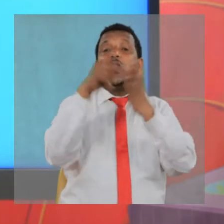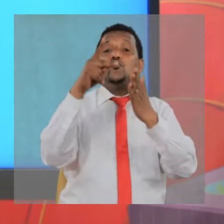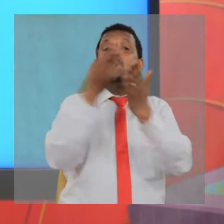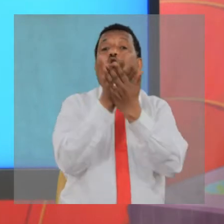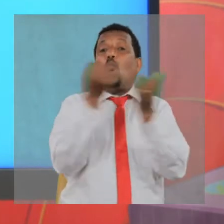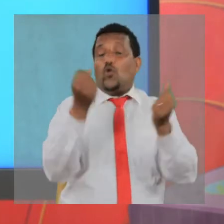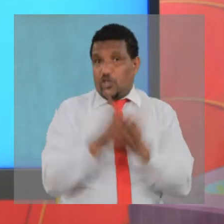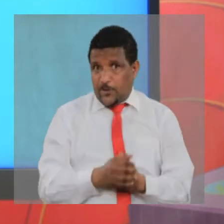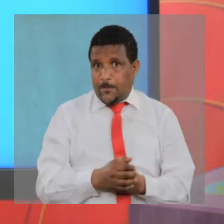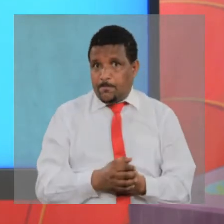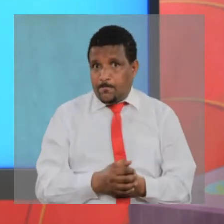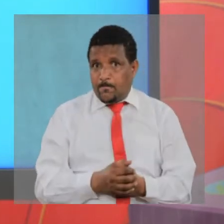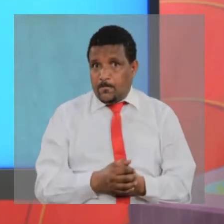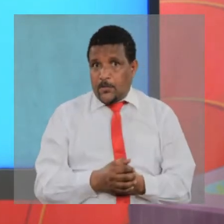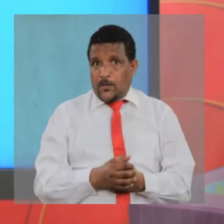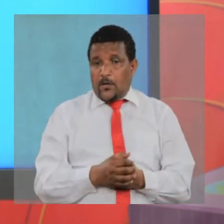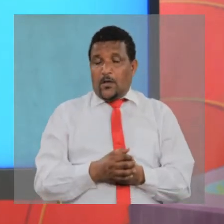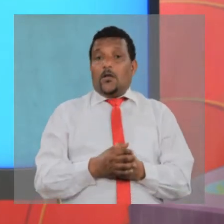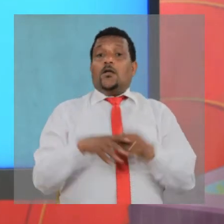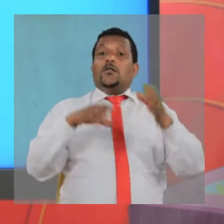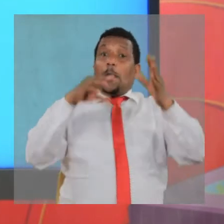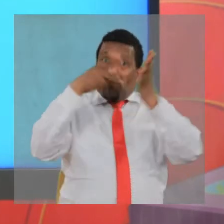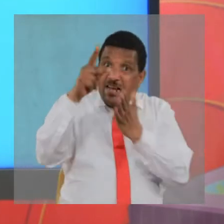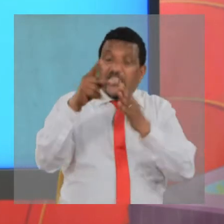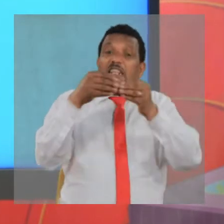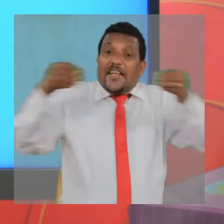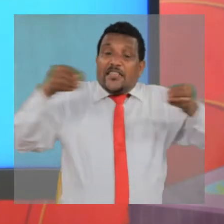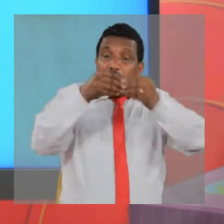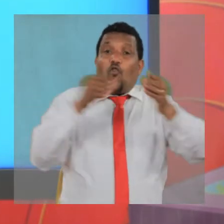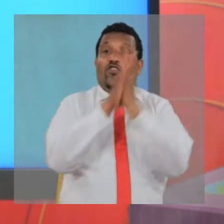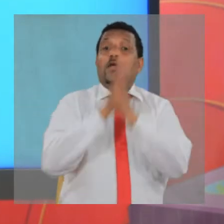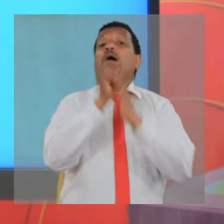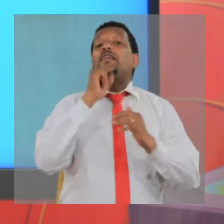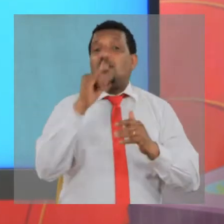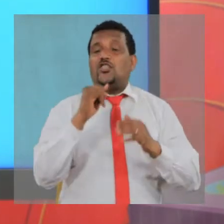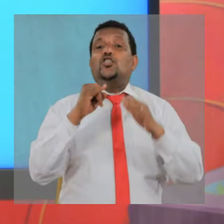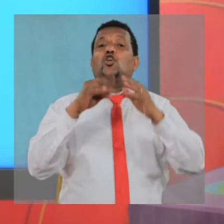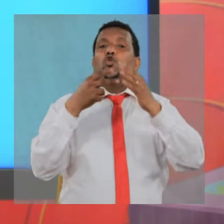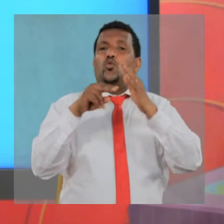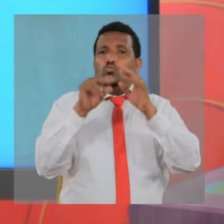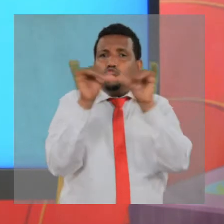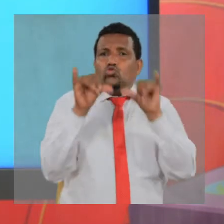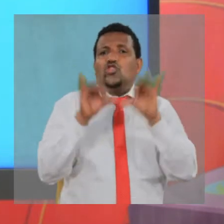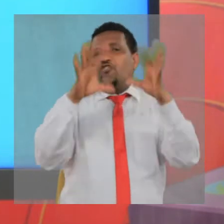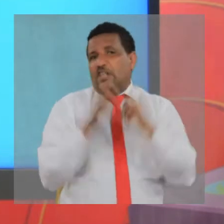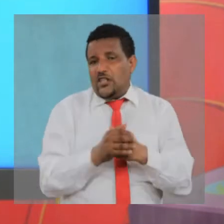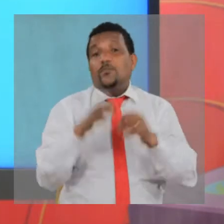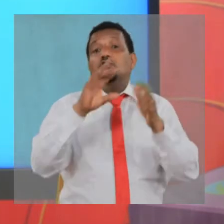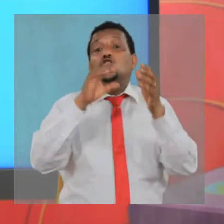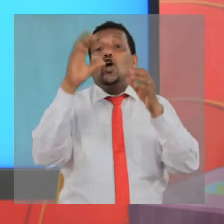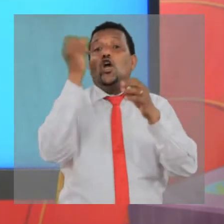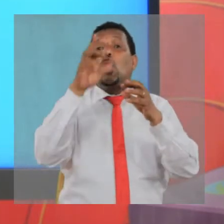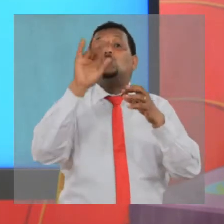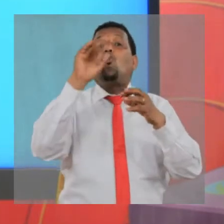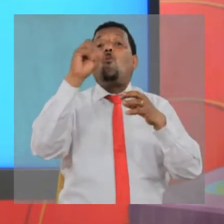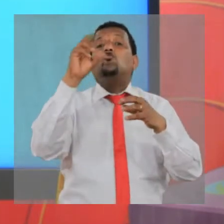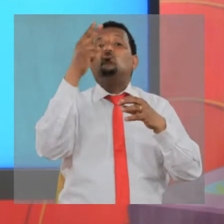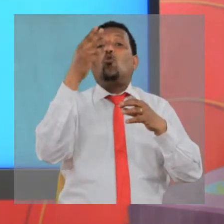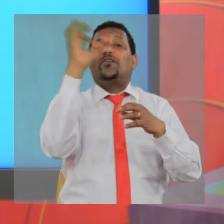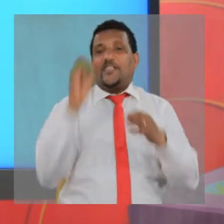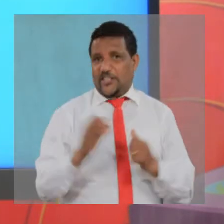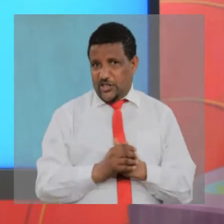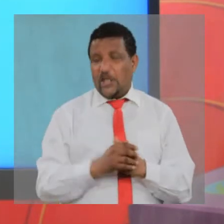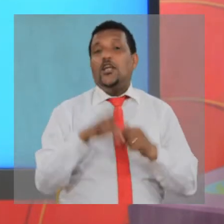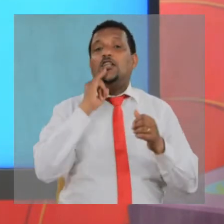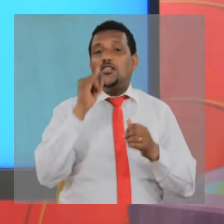commodity. The price elasticity of demand is unit free since it is the ratio of 2%. It